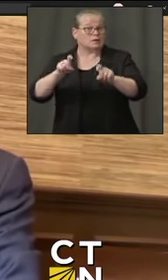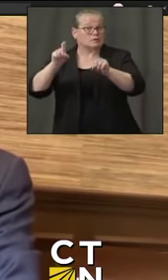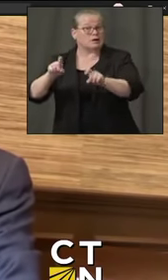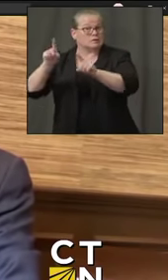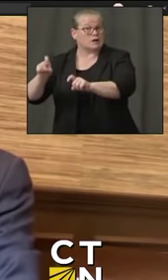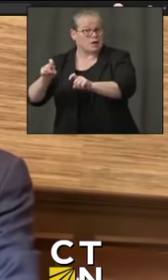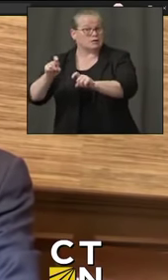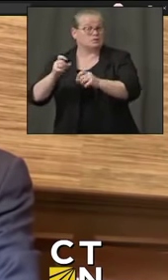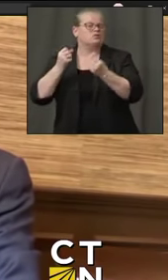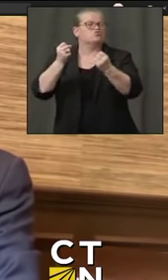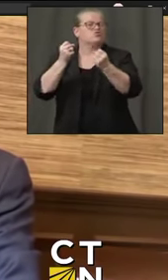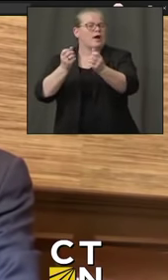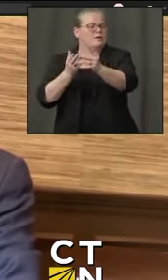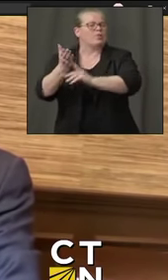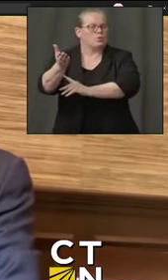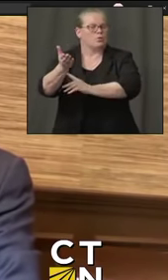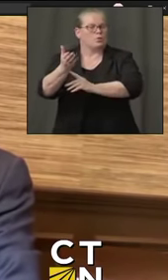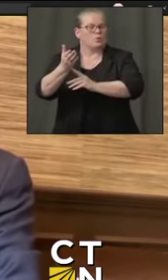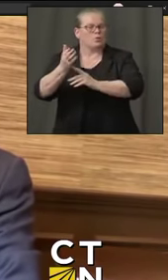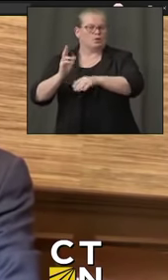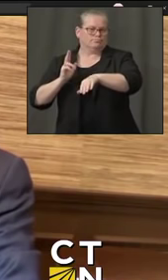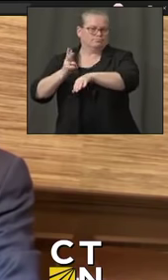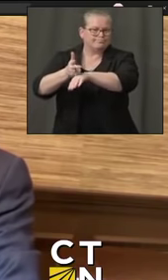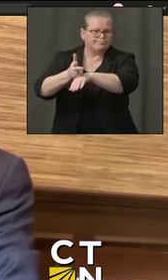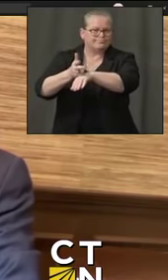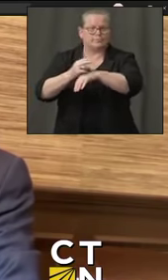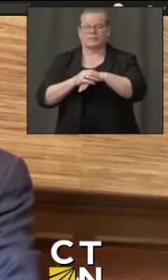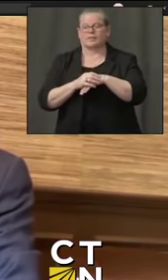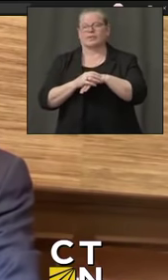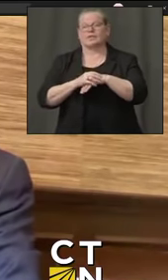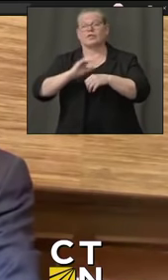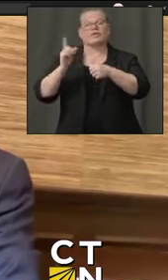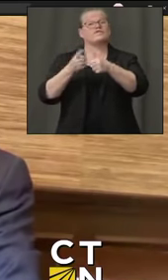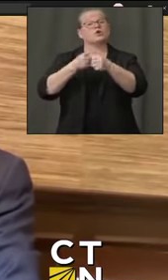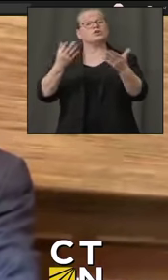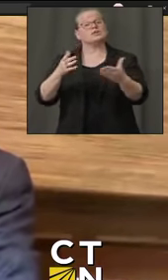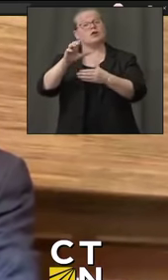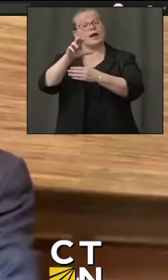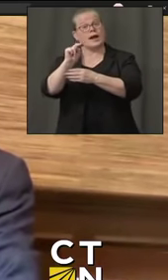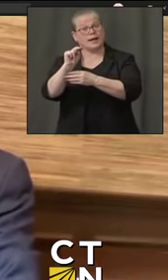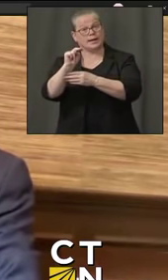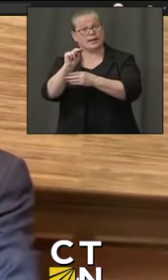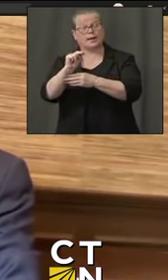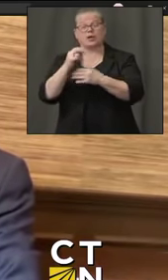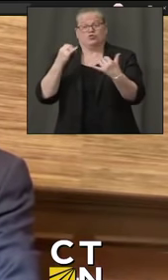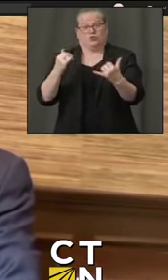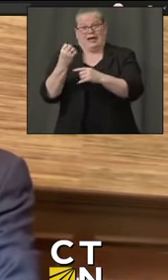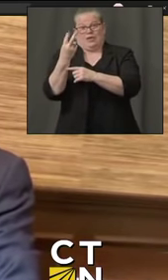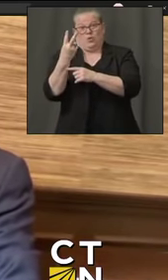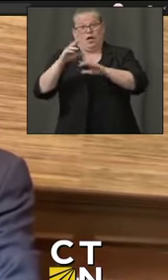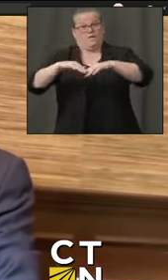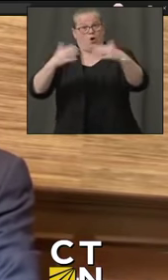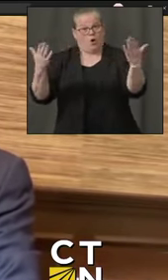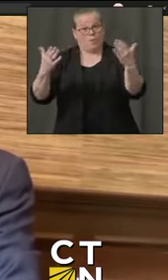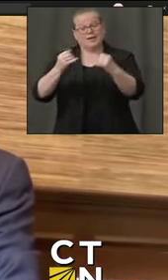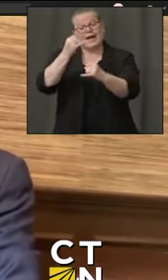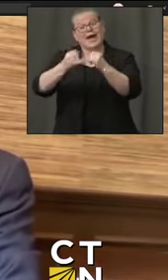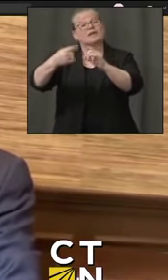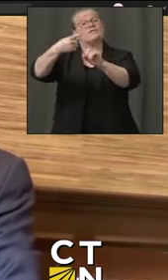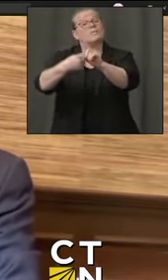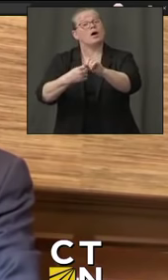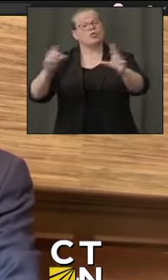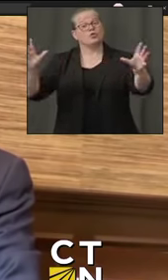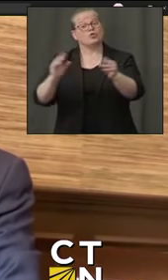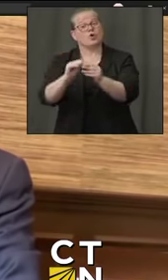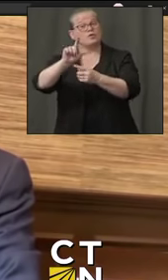of these will be in Connecticut. We're opening actually 12 today, and by the end of the month, there will be 25. Testing will take